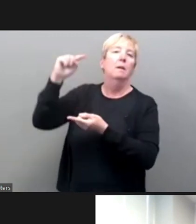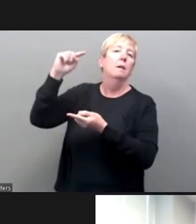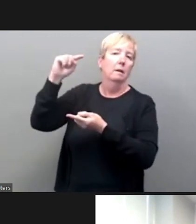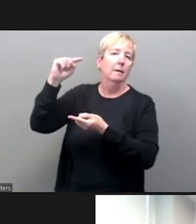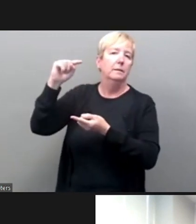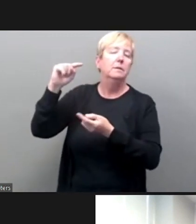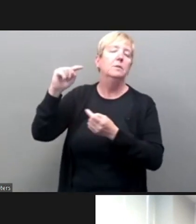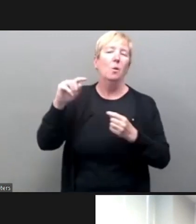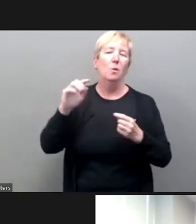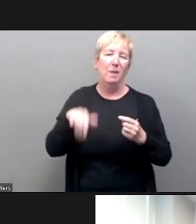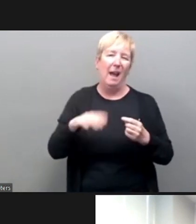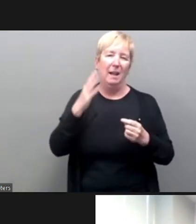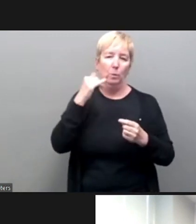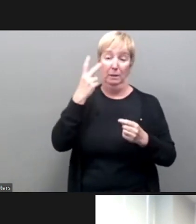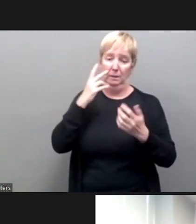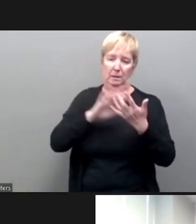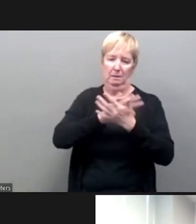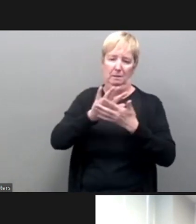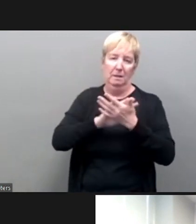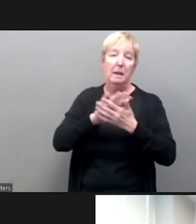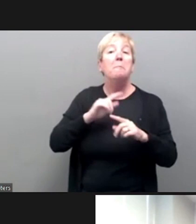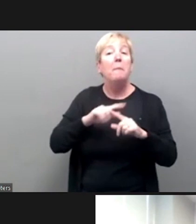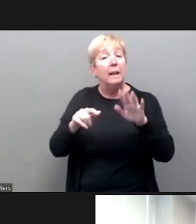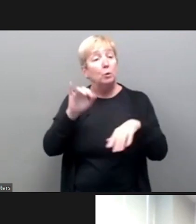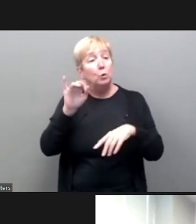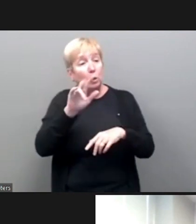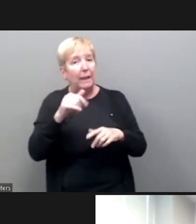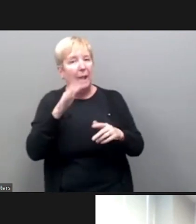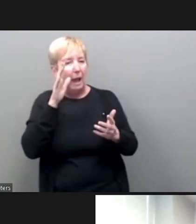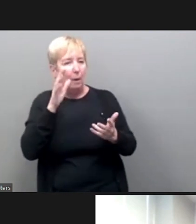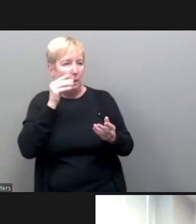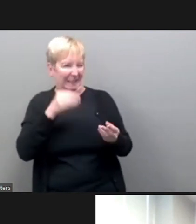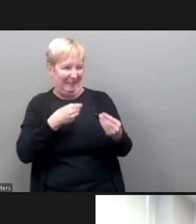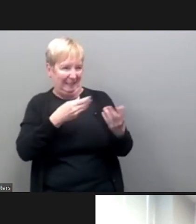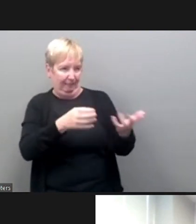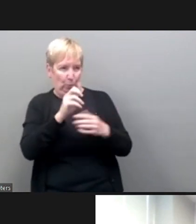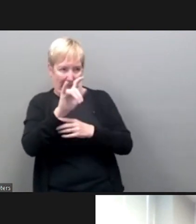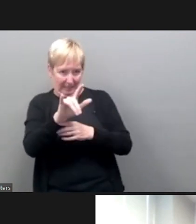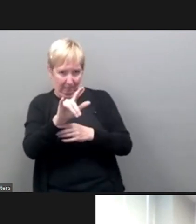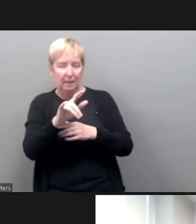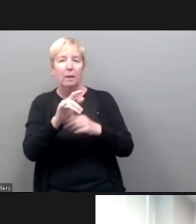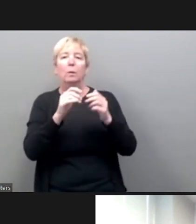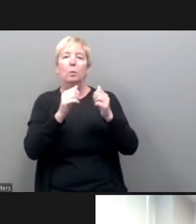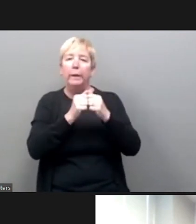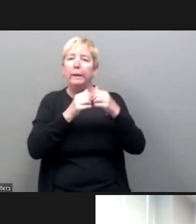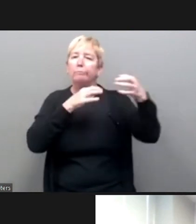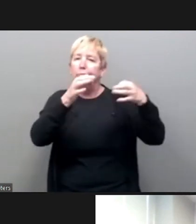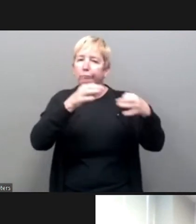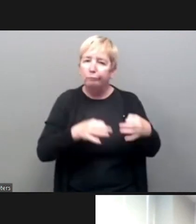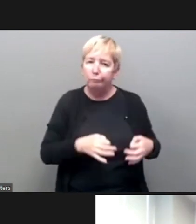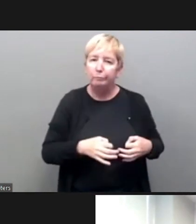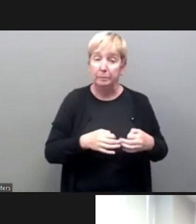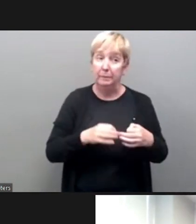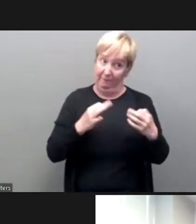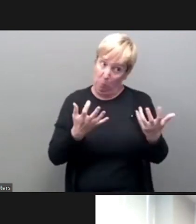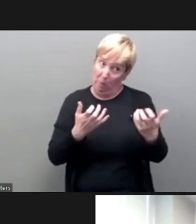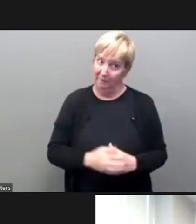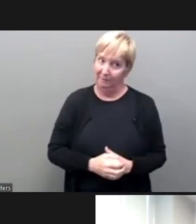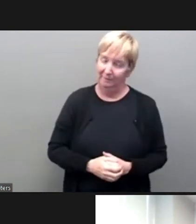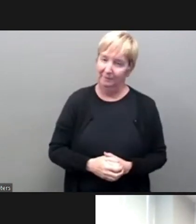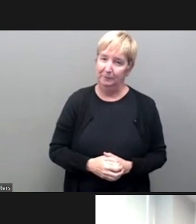difference lies. But I can actually send you, Julia, a whole email that kind of describes the whole set if you would like.